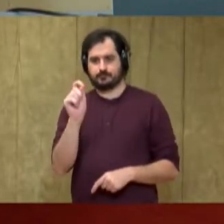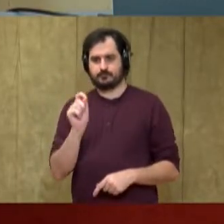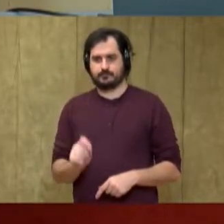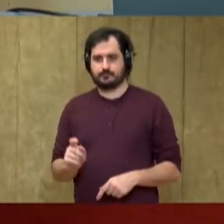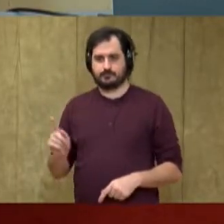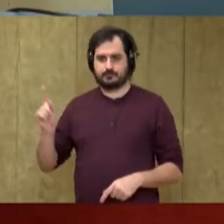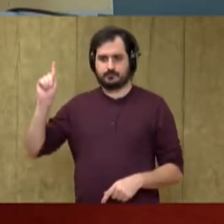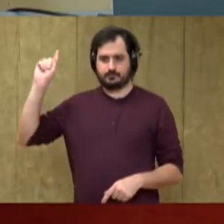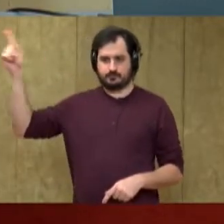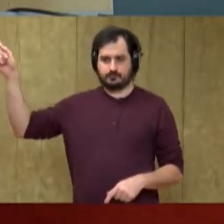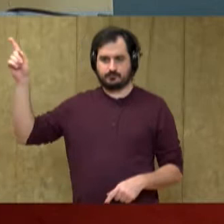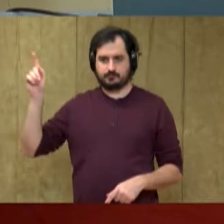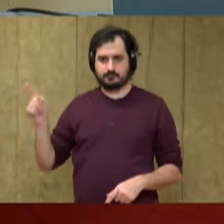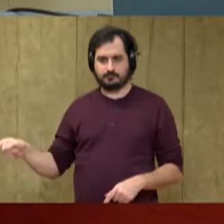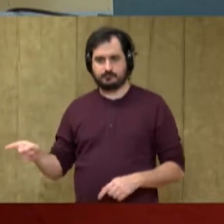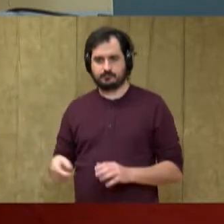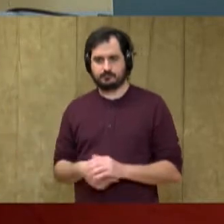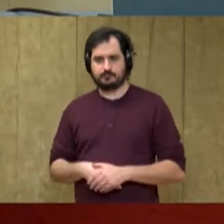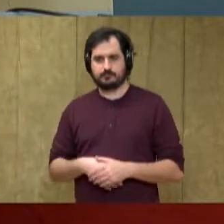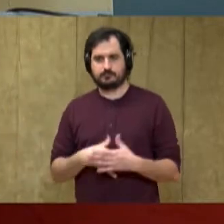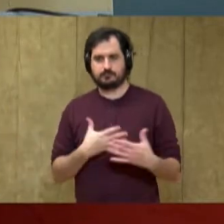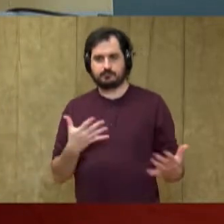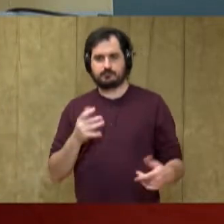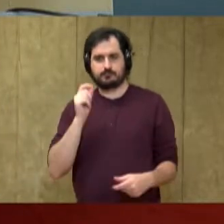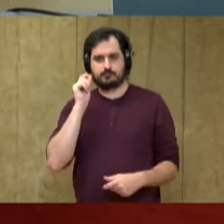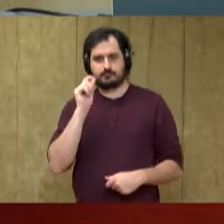hundreds chart first. First of all, what's the decimal?